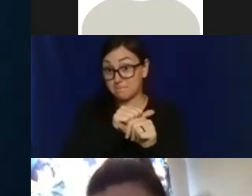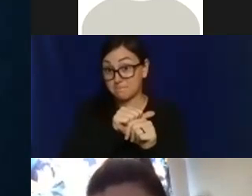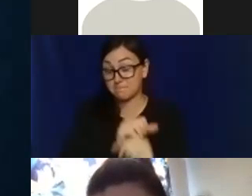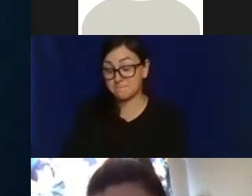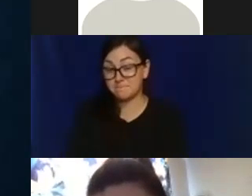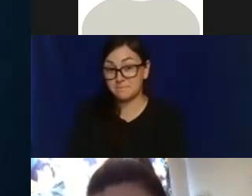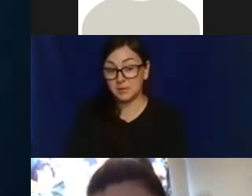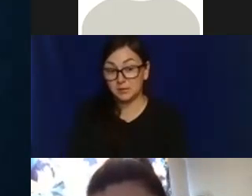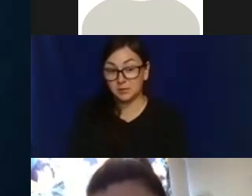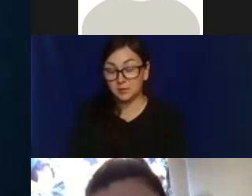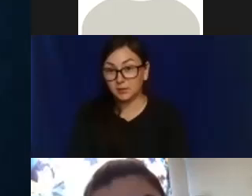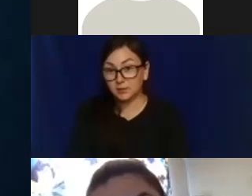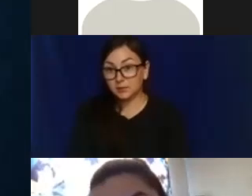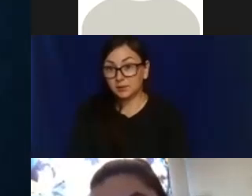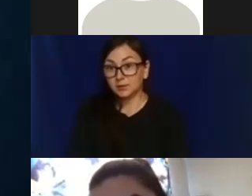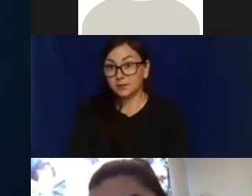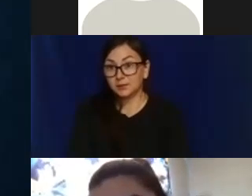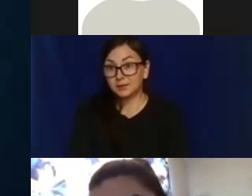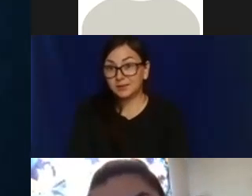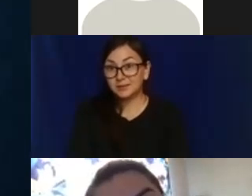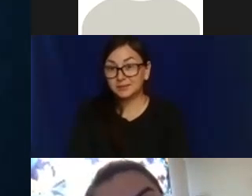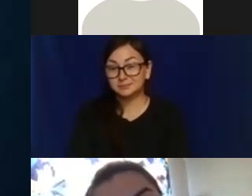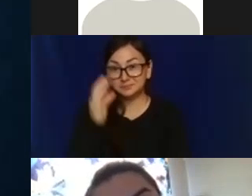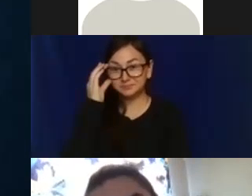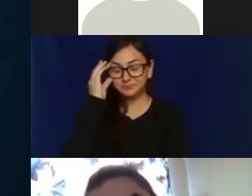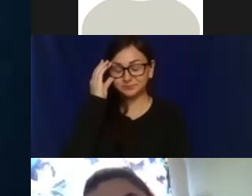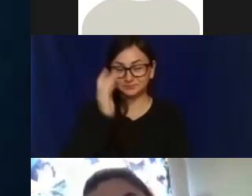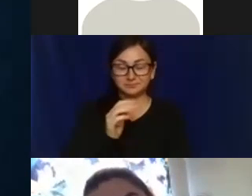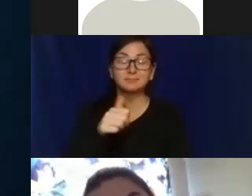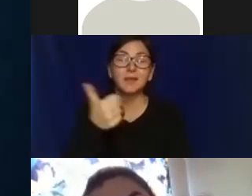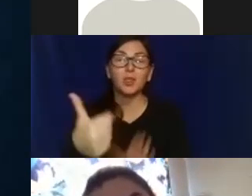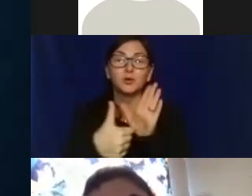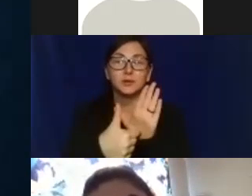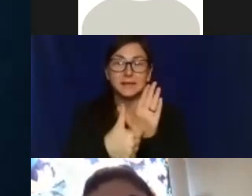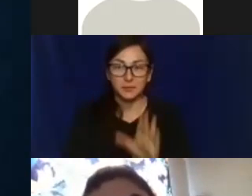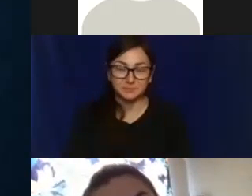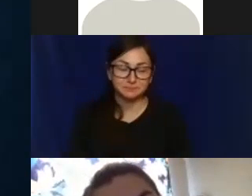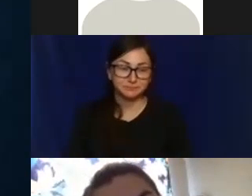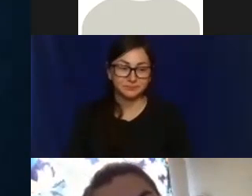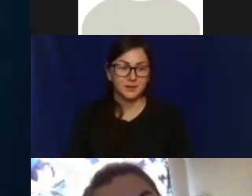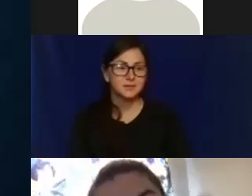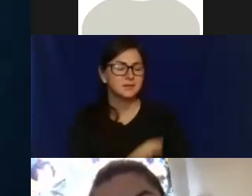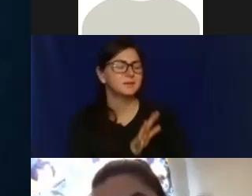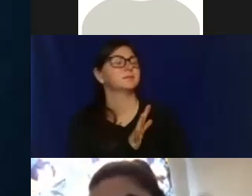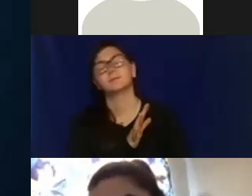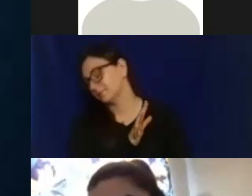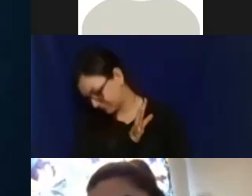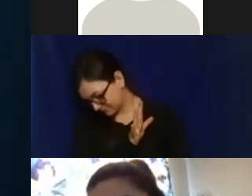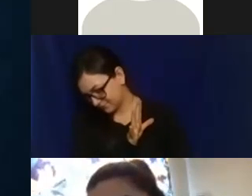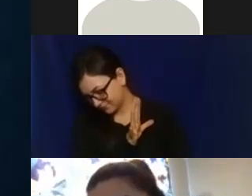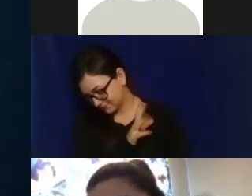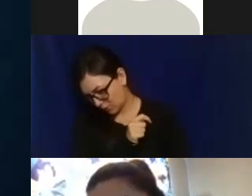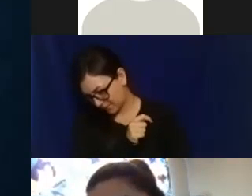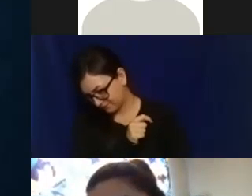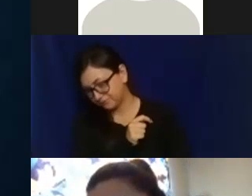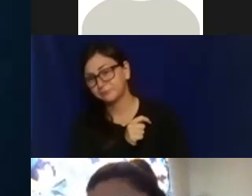Okay. Let me do another one. So what Let me you're pull saying up. is that lone pairs only